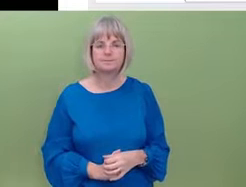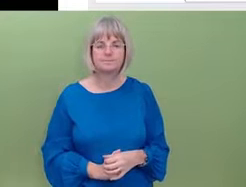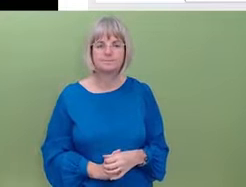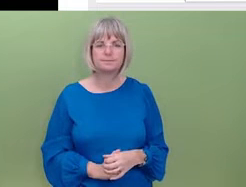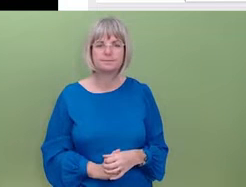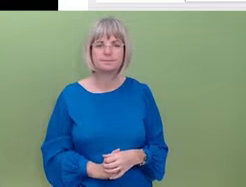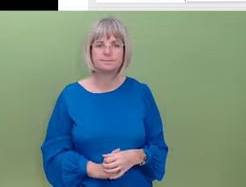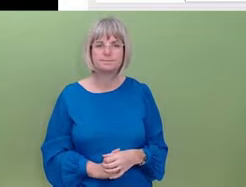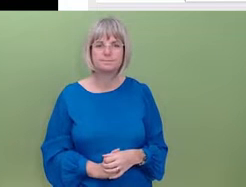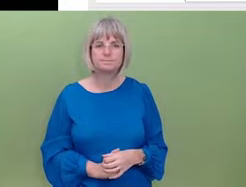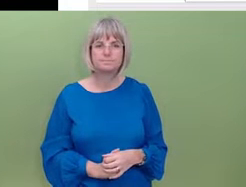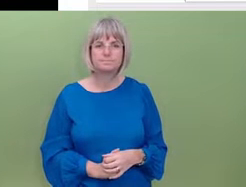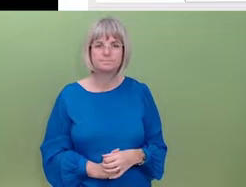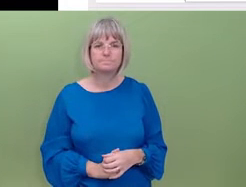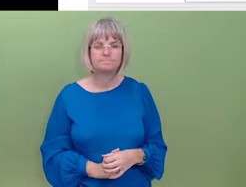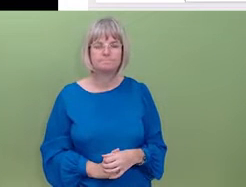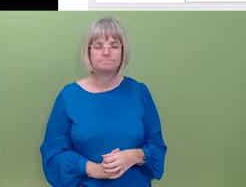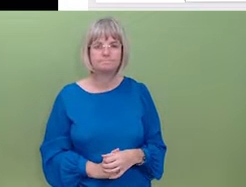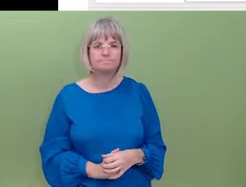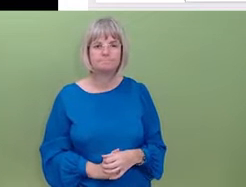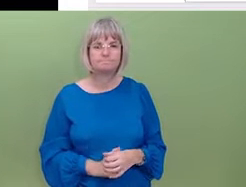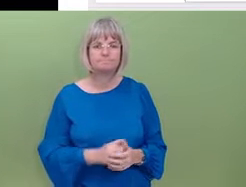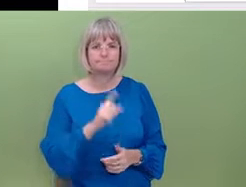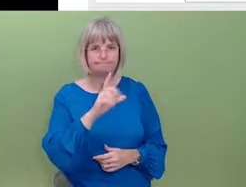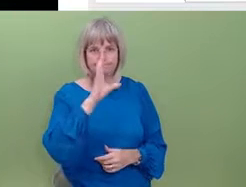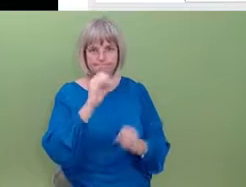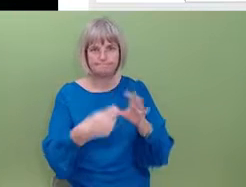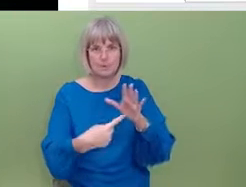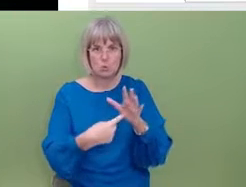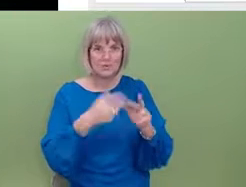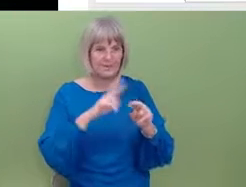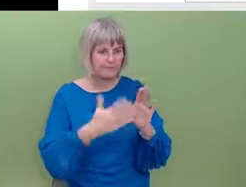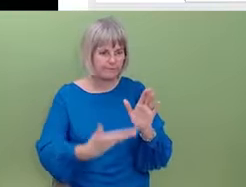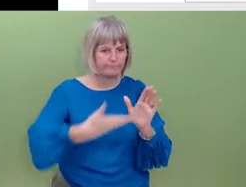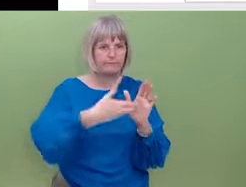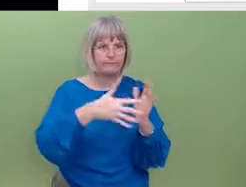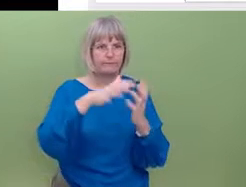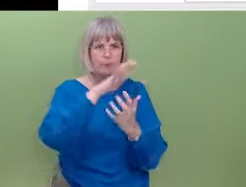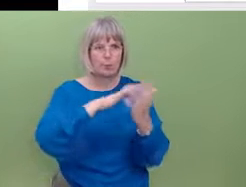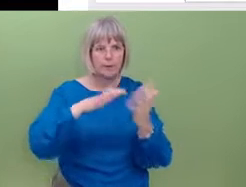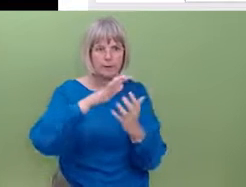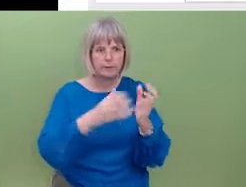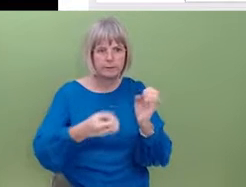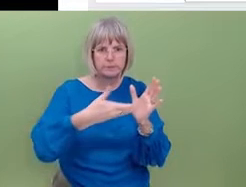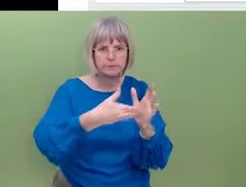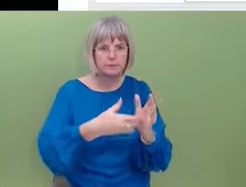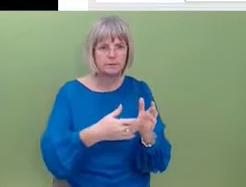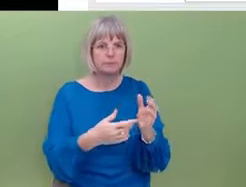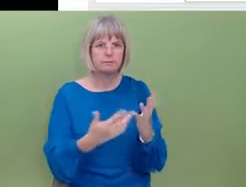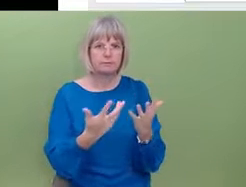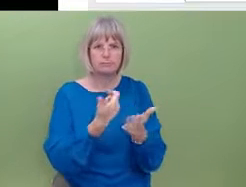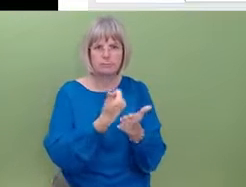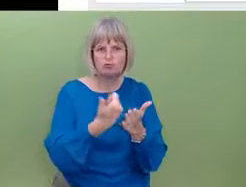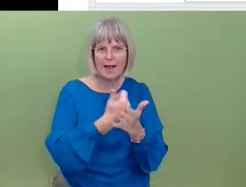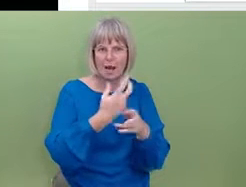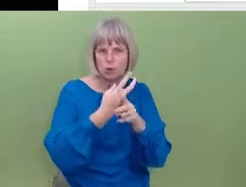It's important, if there's any additional complexity, that there is regular supervision and team discussions in